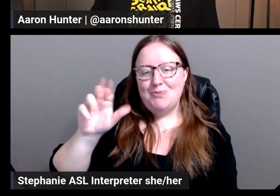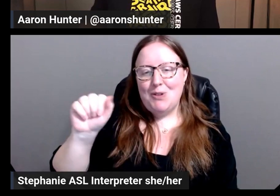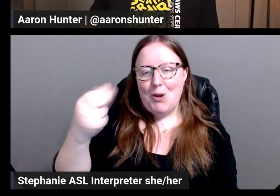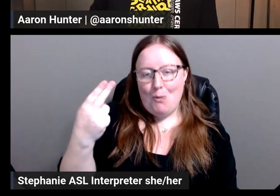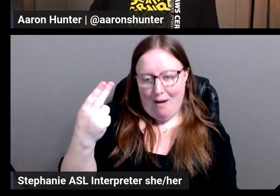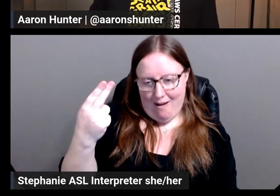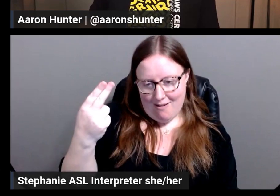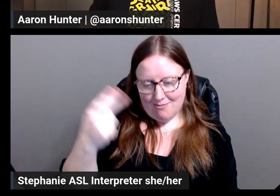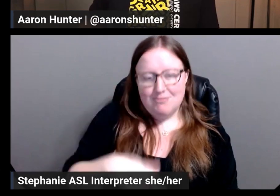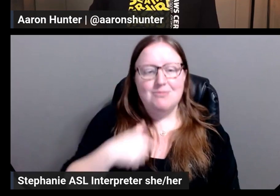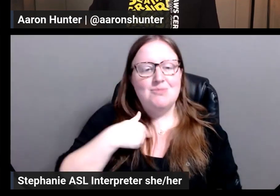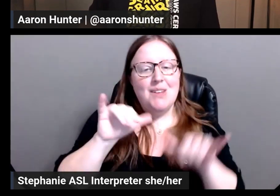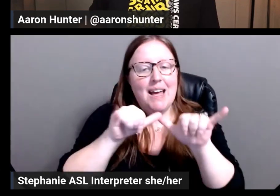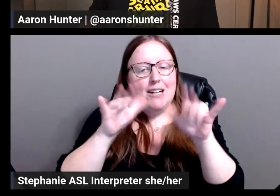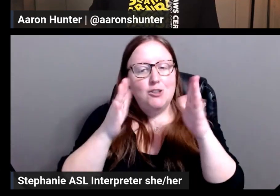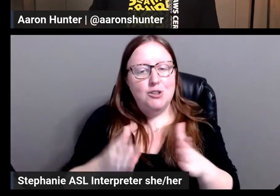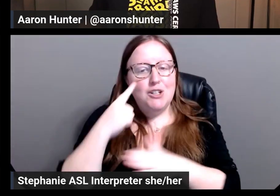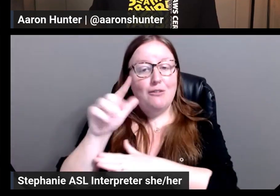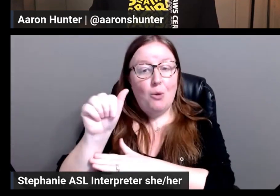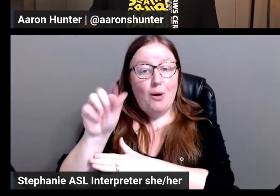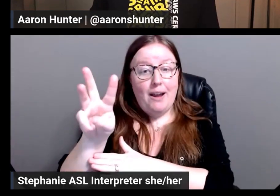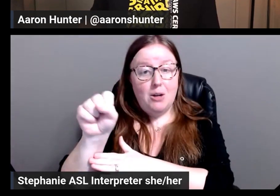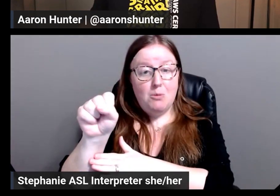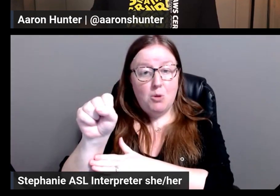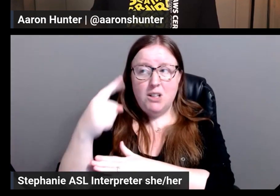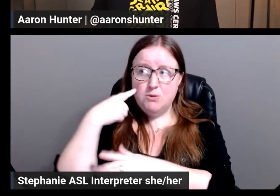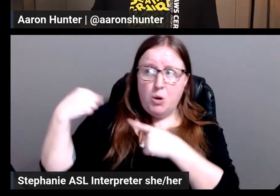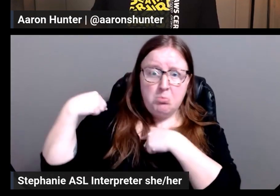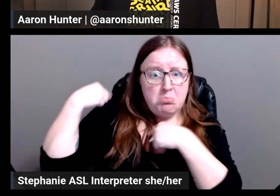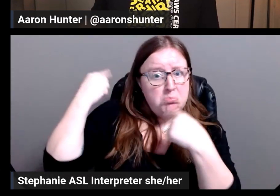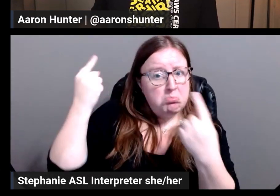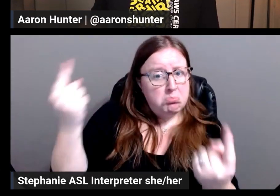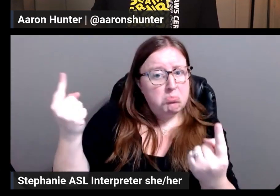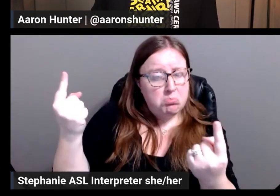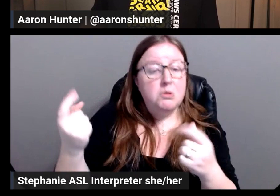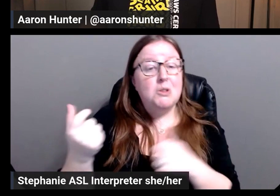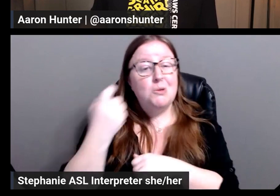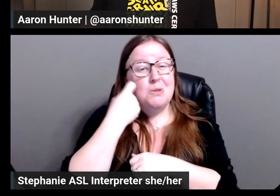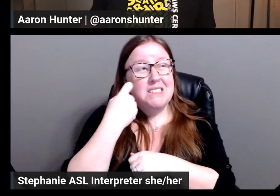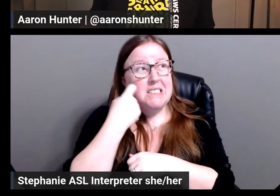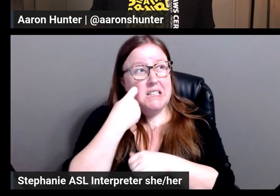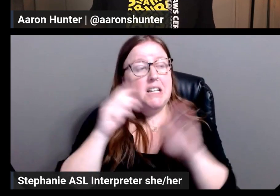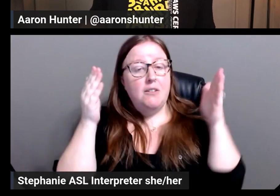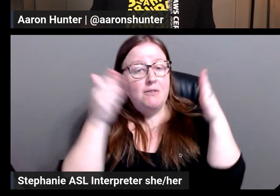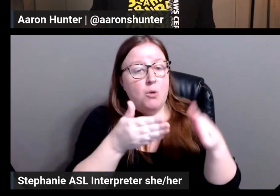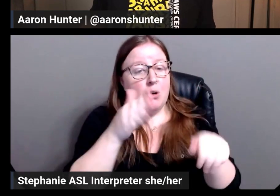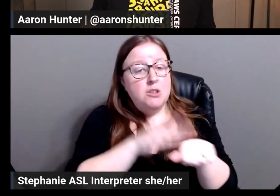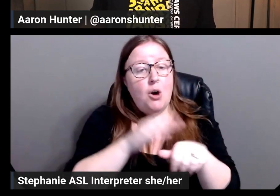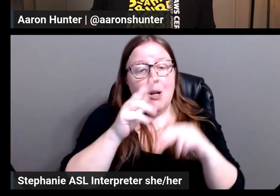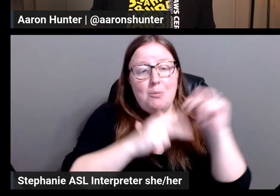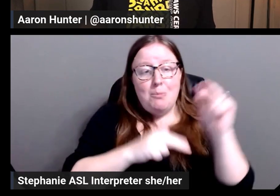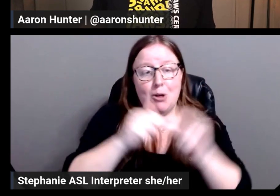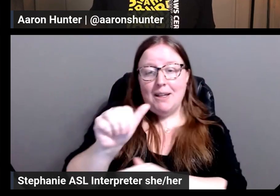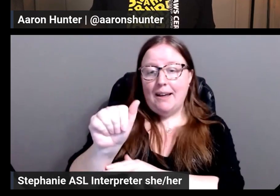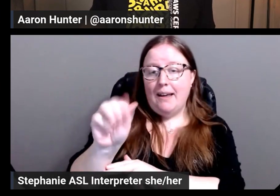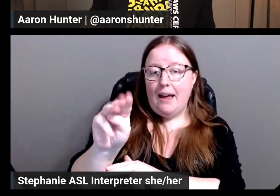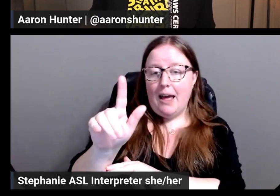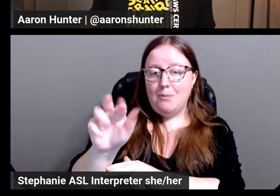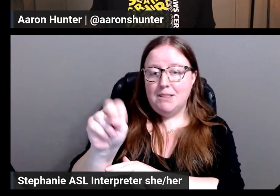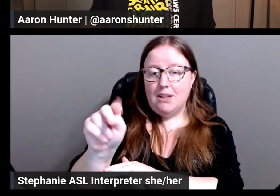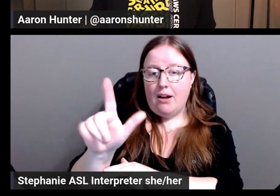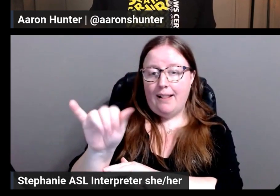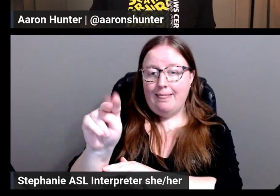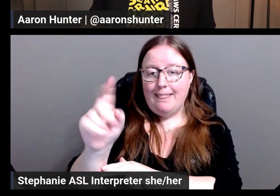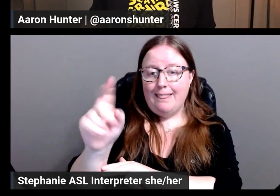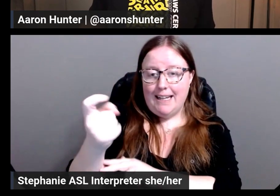been an engineer at AWS for quite a while now. Most recently, it's been focused on building Amazon Linux and building